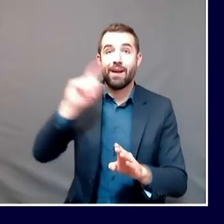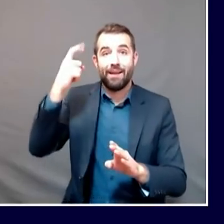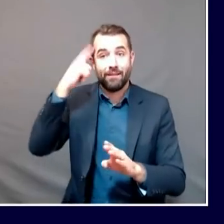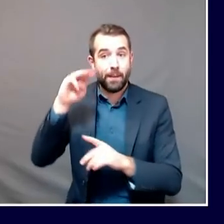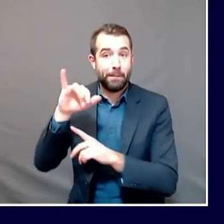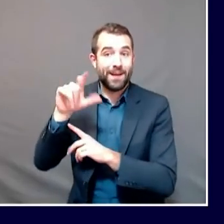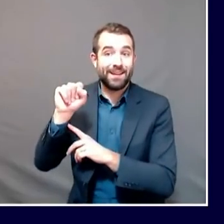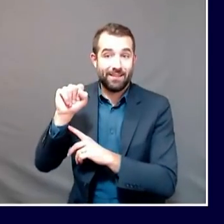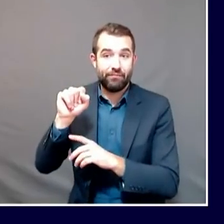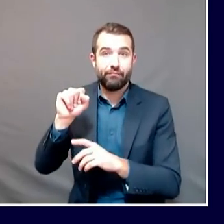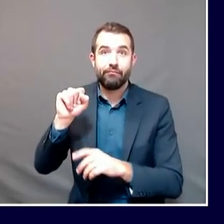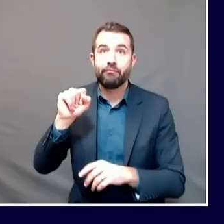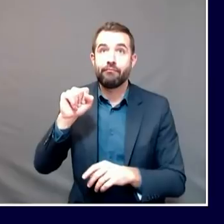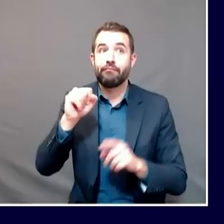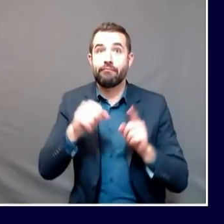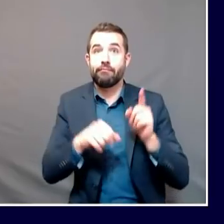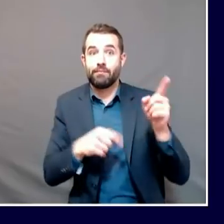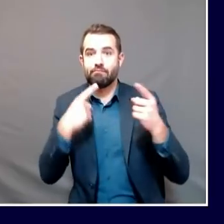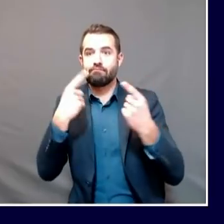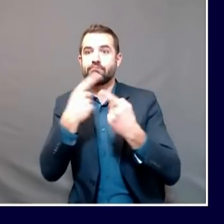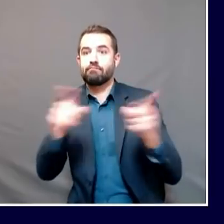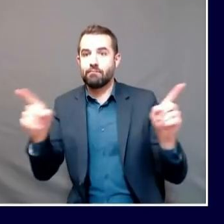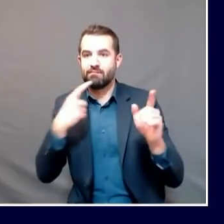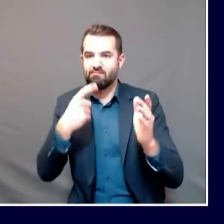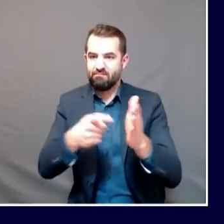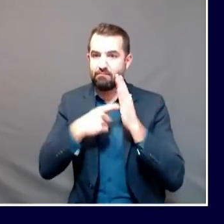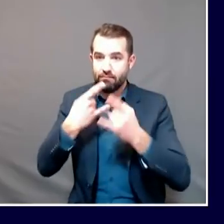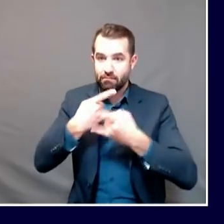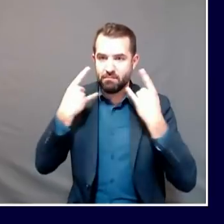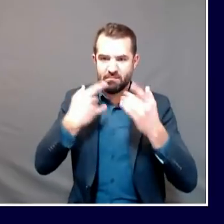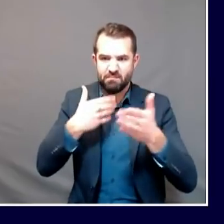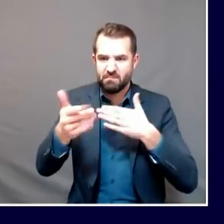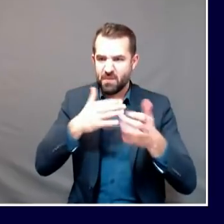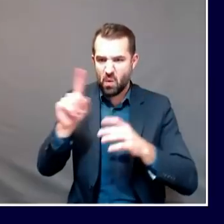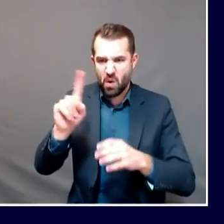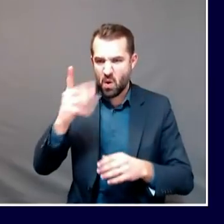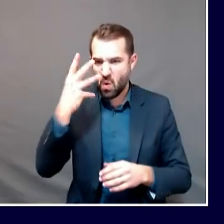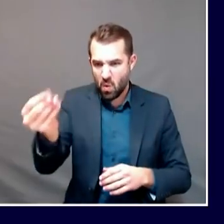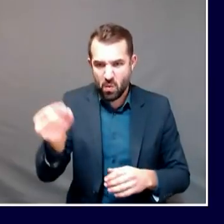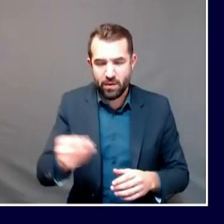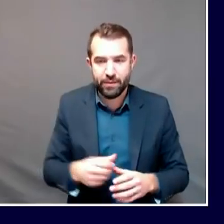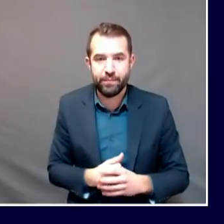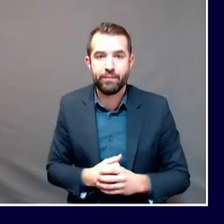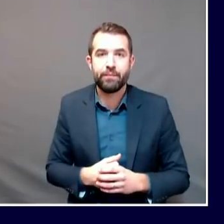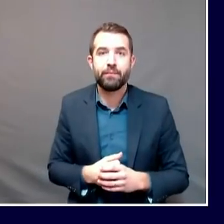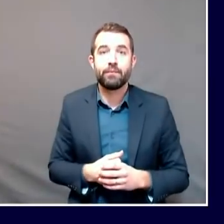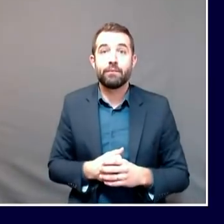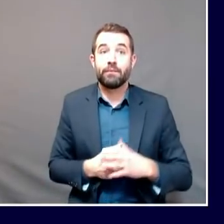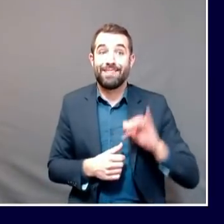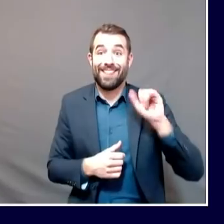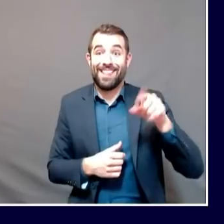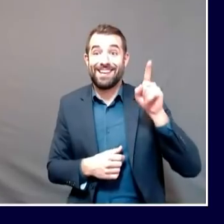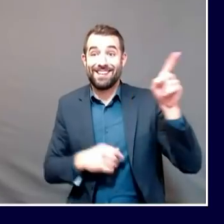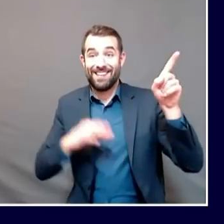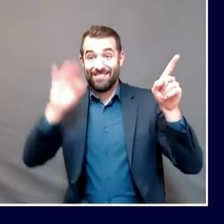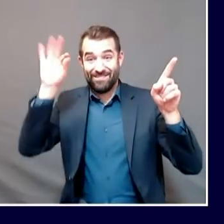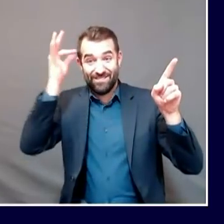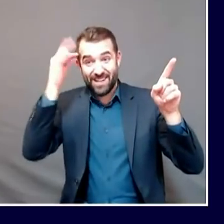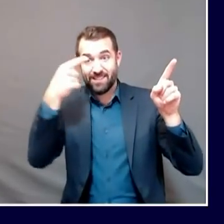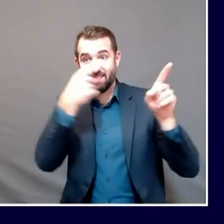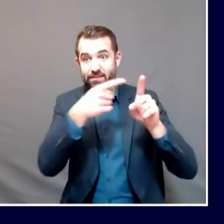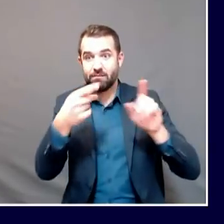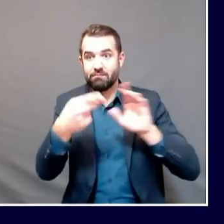example, her most recent change last week to strengthen the mask mandate across the state. Those data were